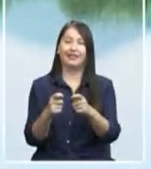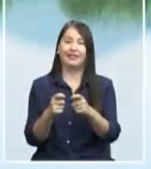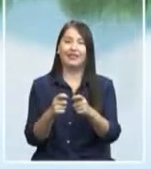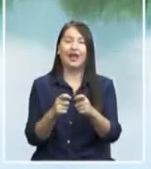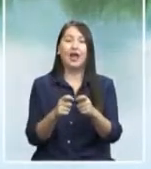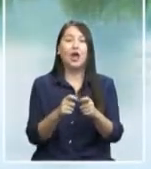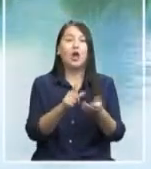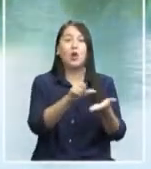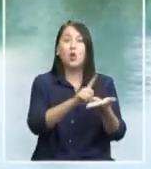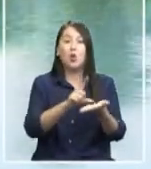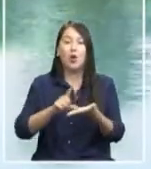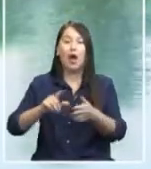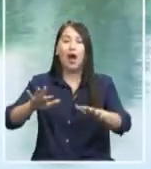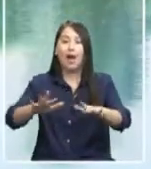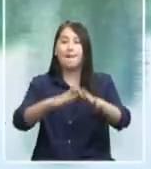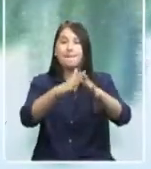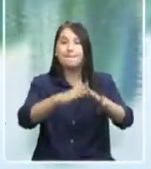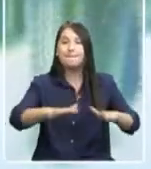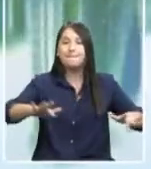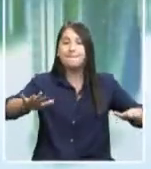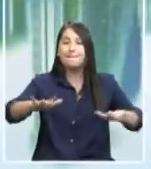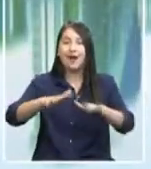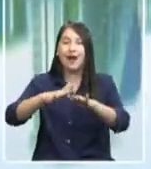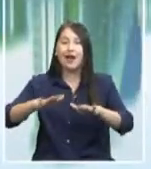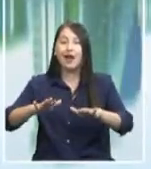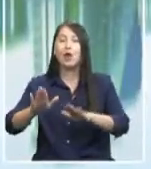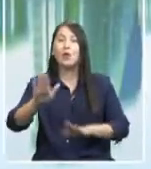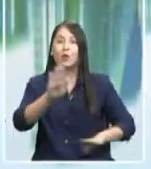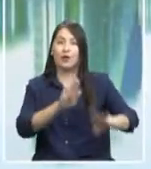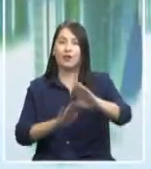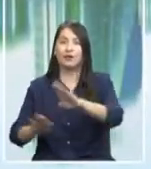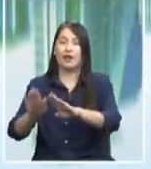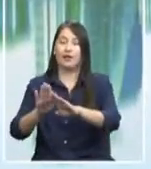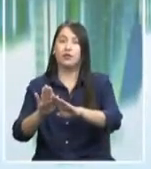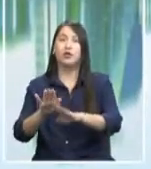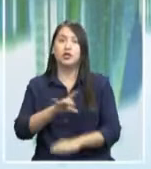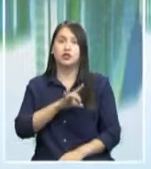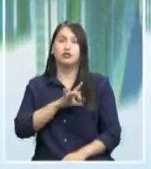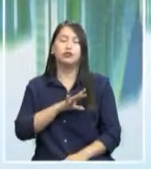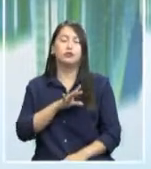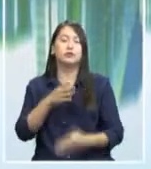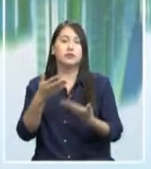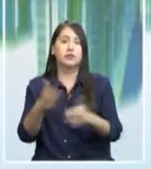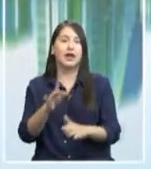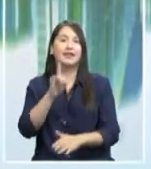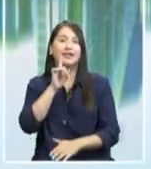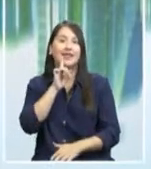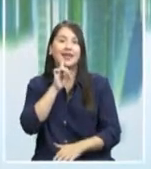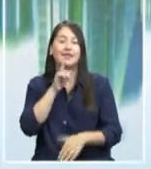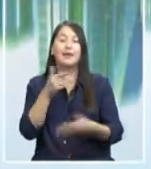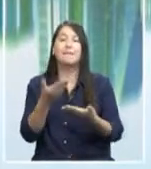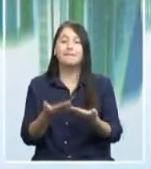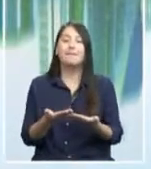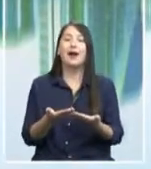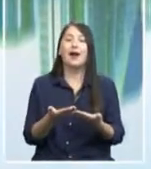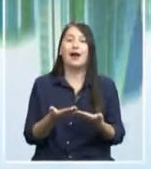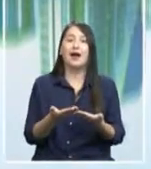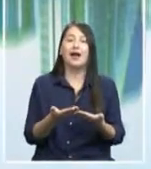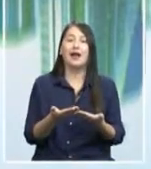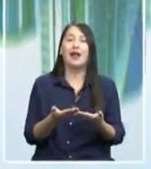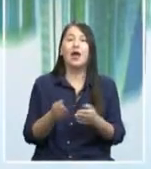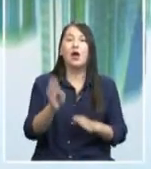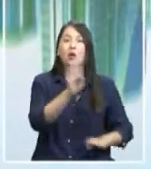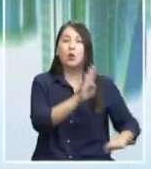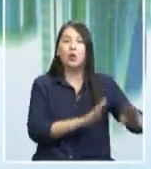many of, to protect marine biodiversity. Ocean warming, on the other hand, and